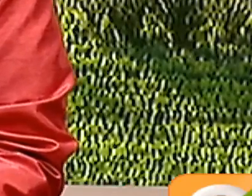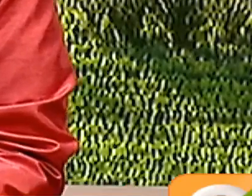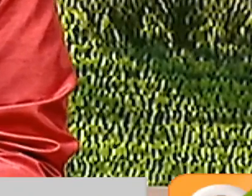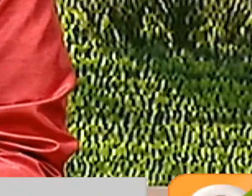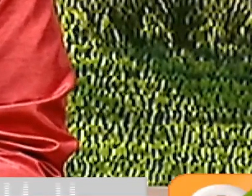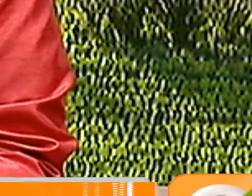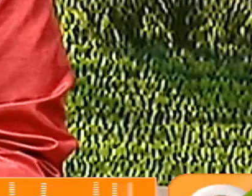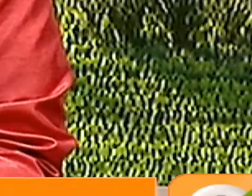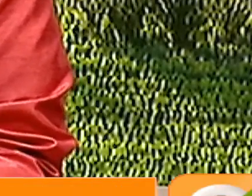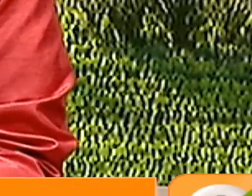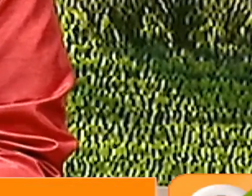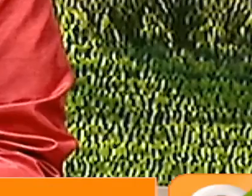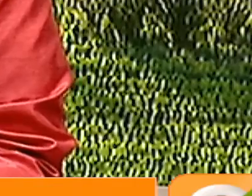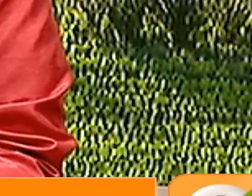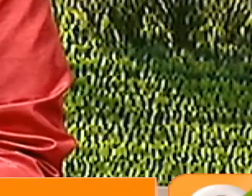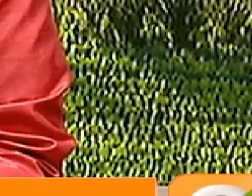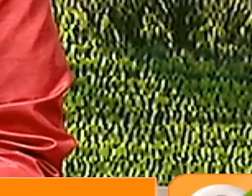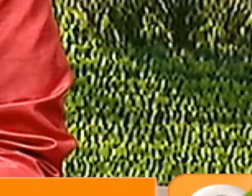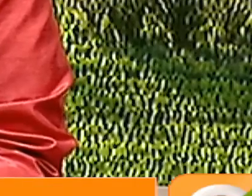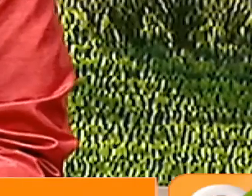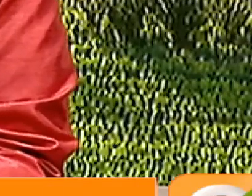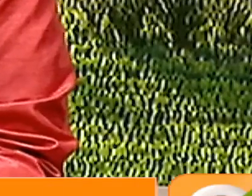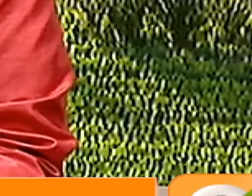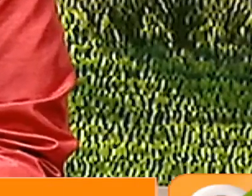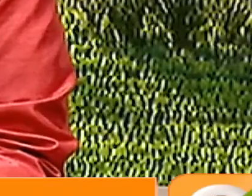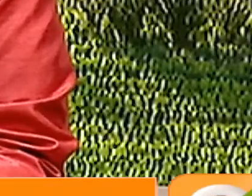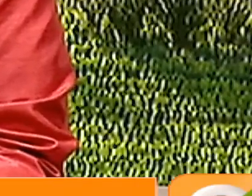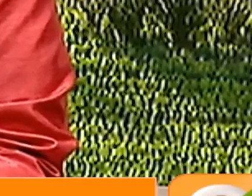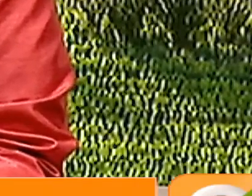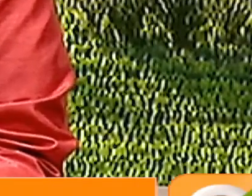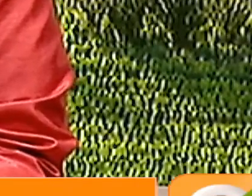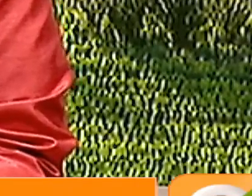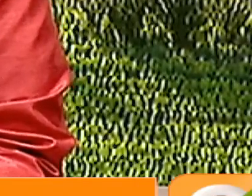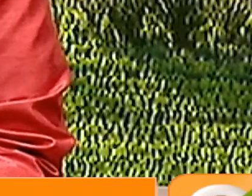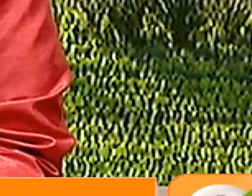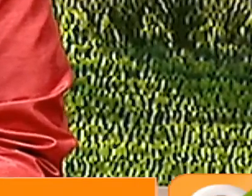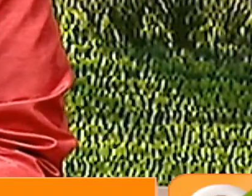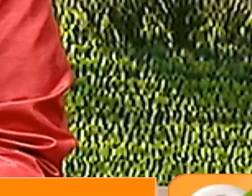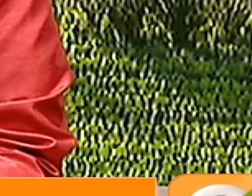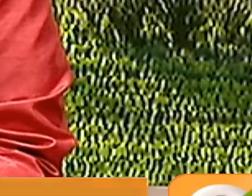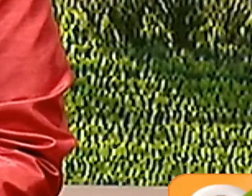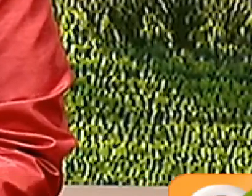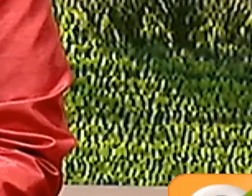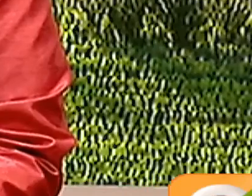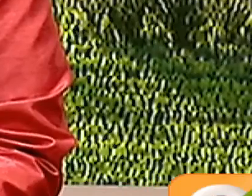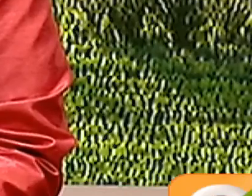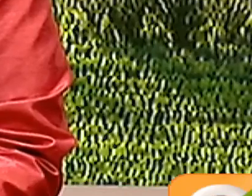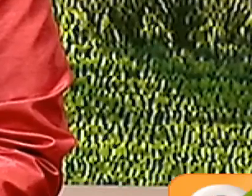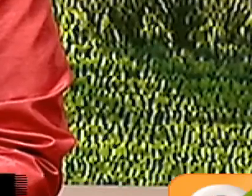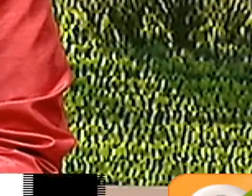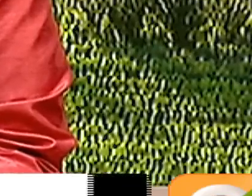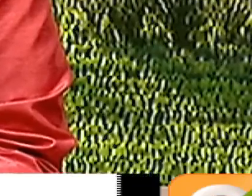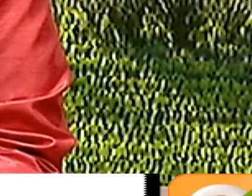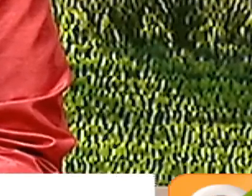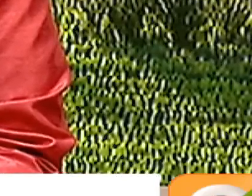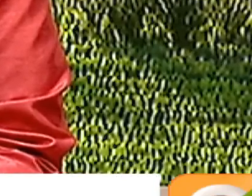public participation. The whole month of February, if you remember, I even came here to Citizen TV. We did nothing but speak to our stakeholders about